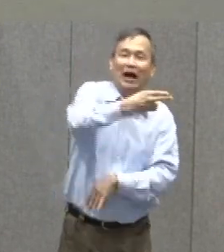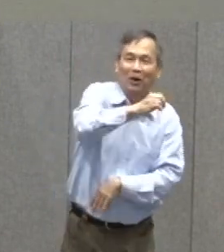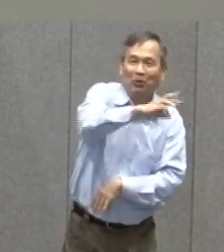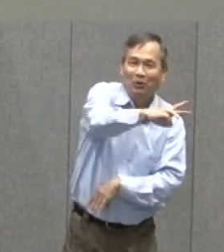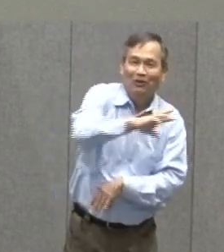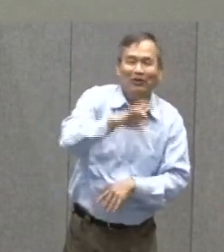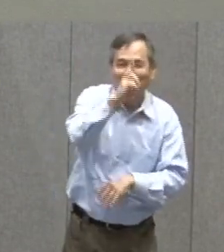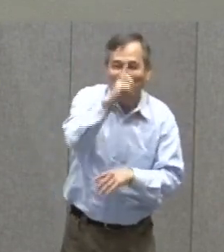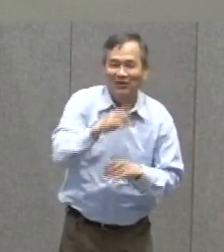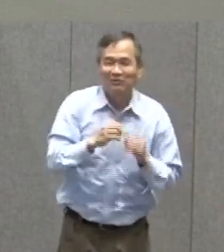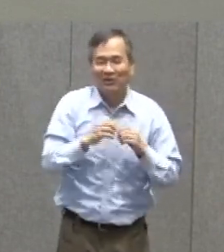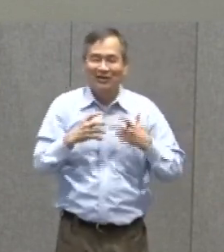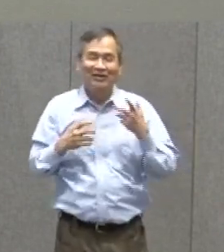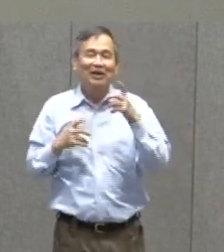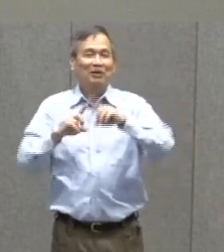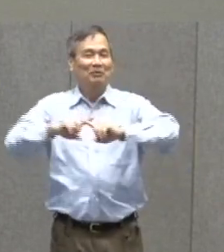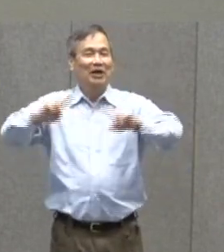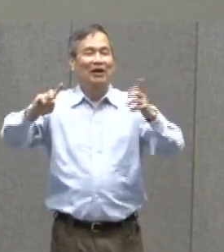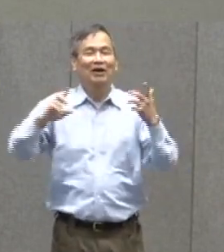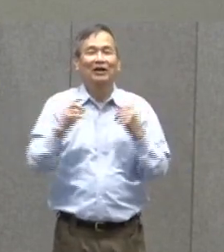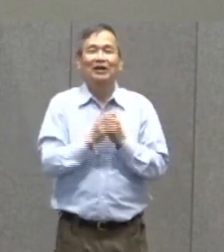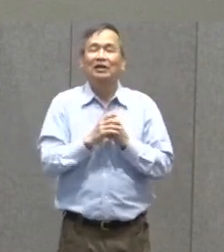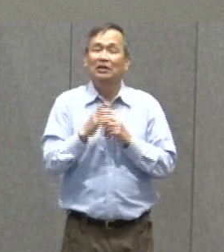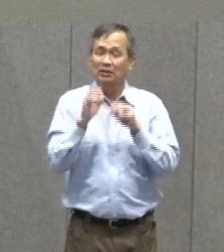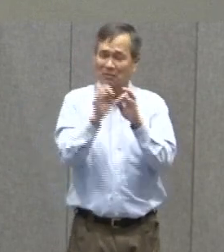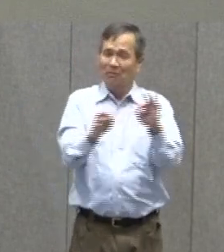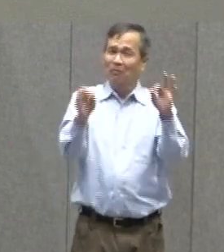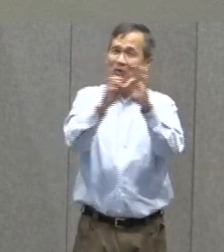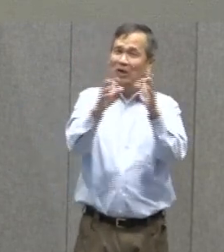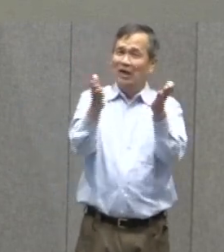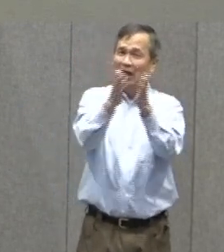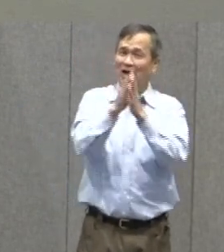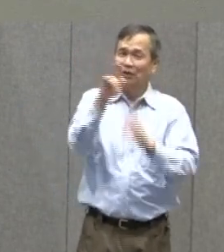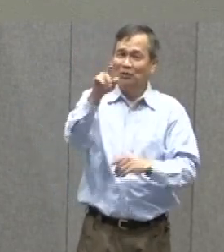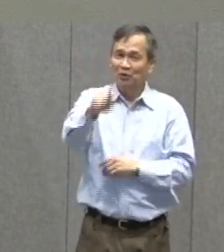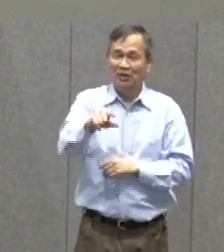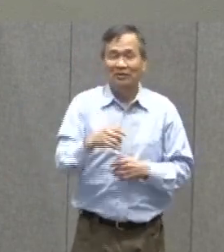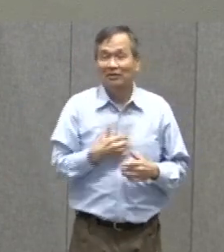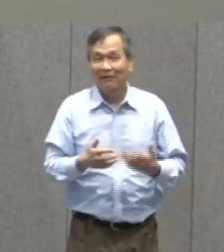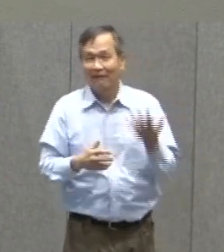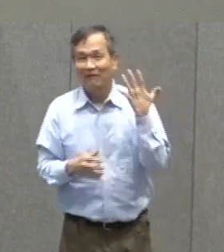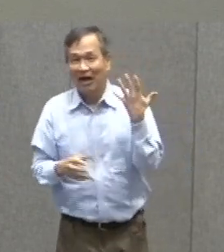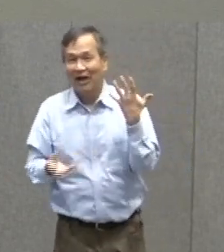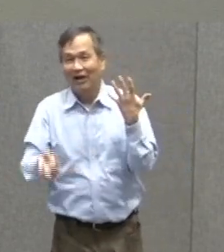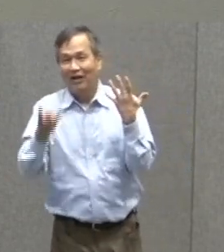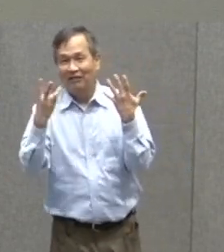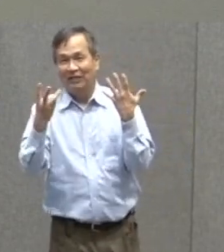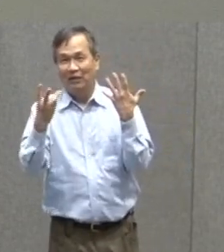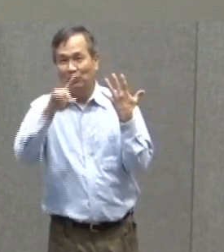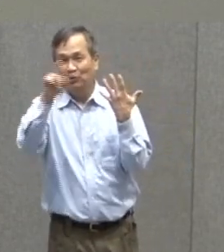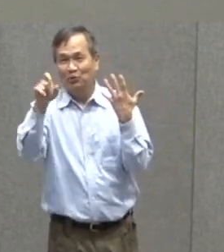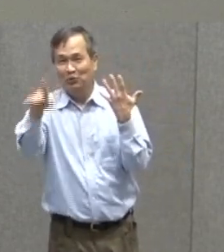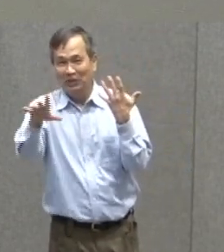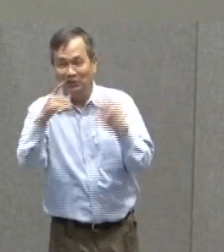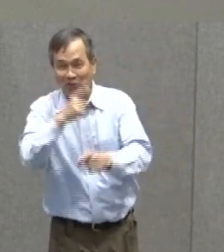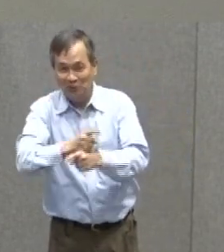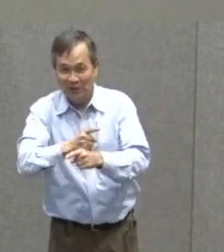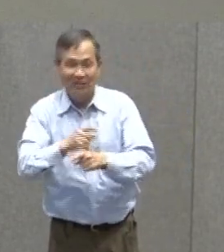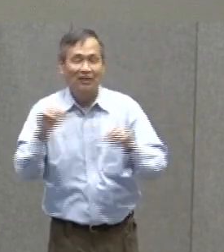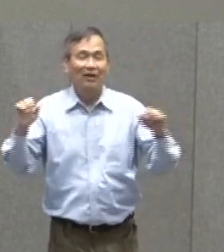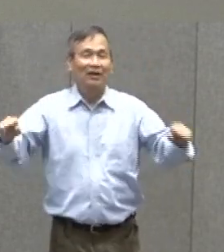are very important, very, very general, that you can ask questions, that you can identify things and